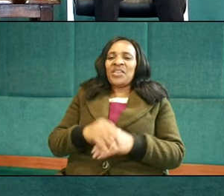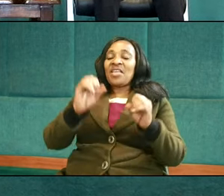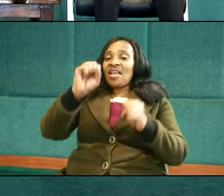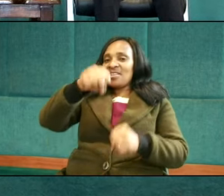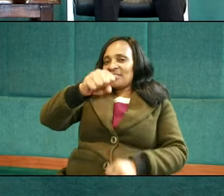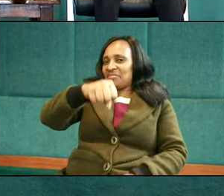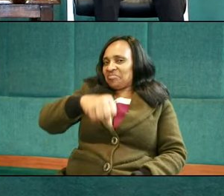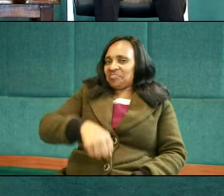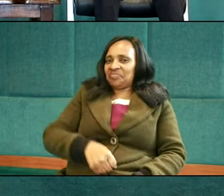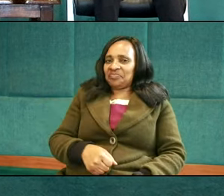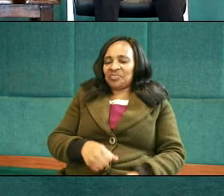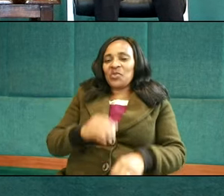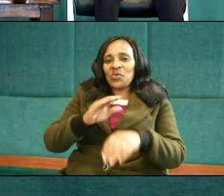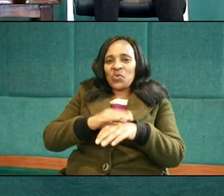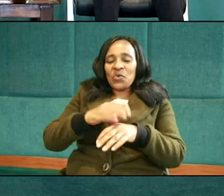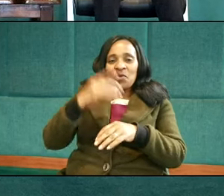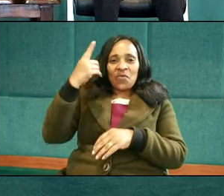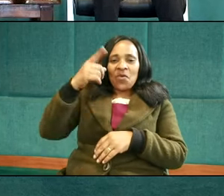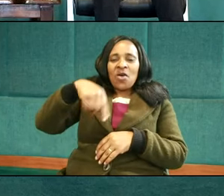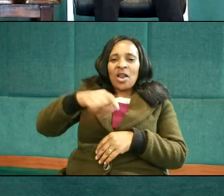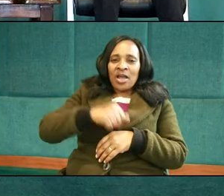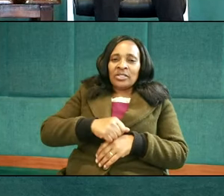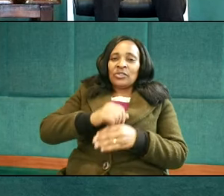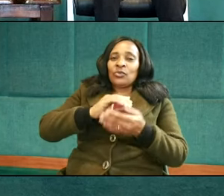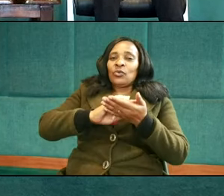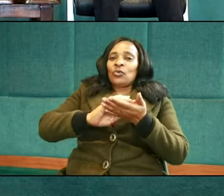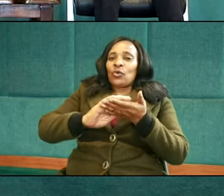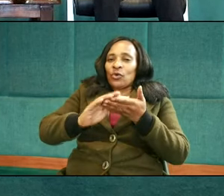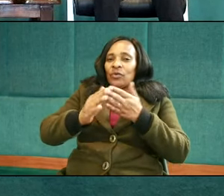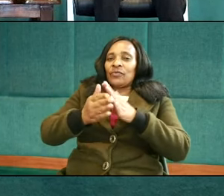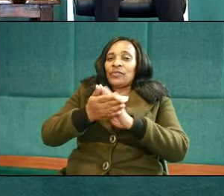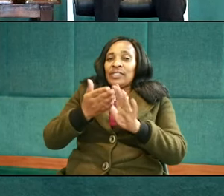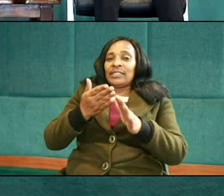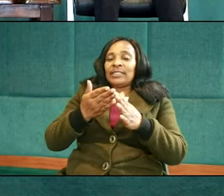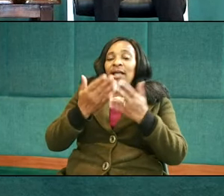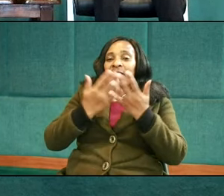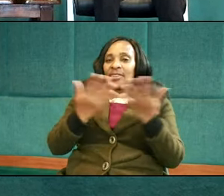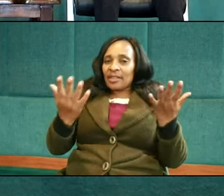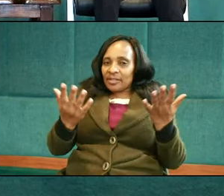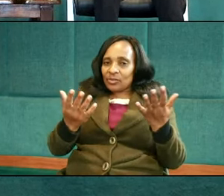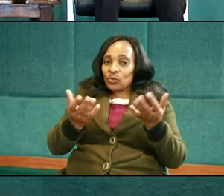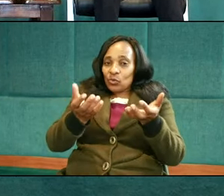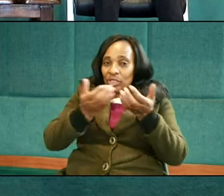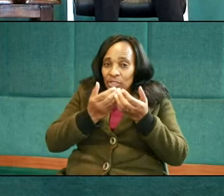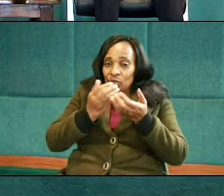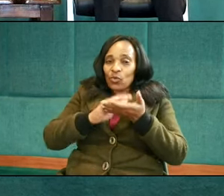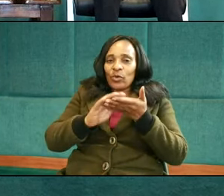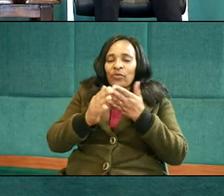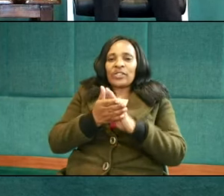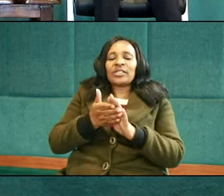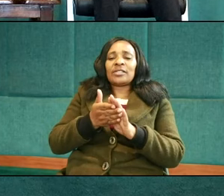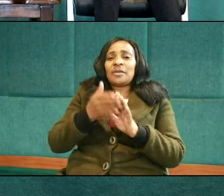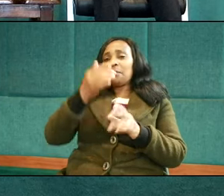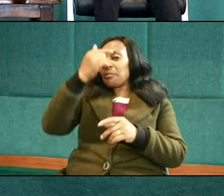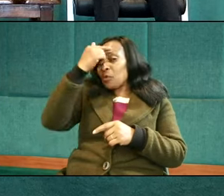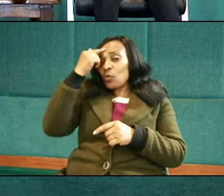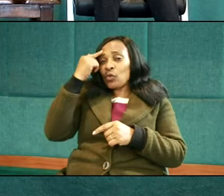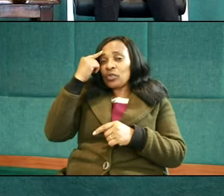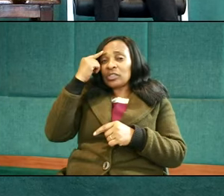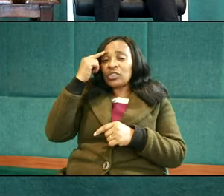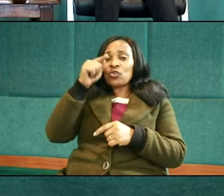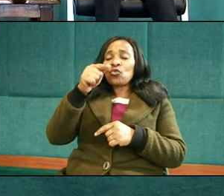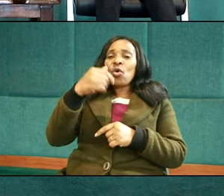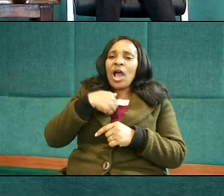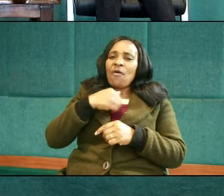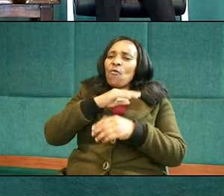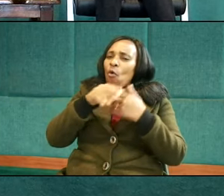Yes. And it's good for us to confess the things that we need to confess, because we don't have all